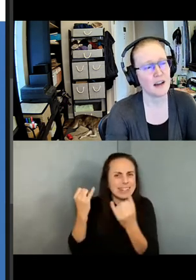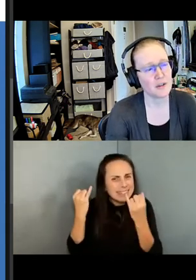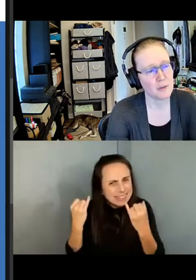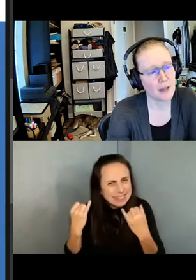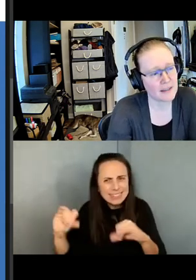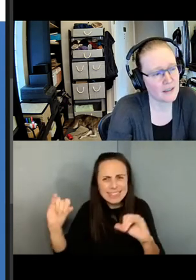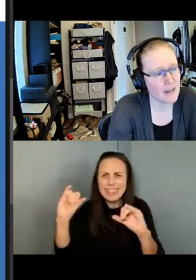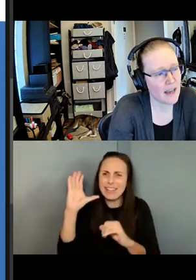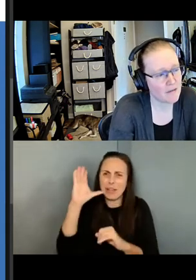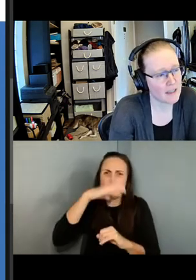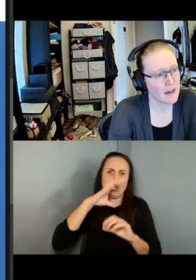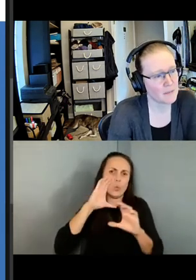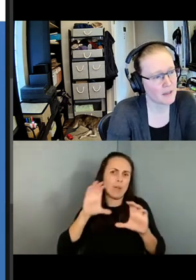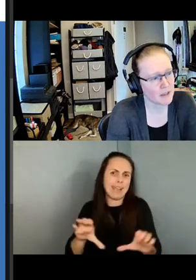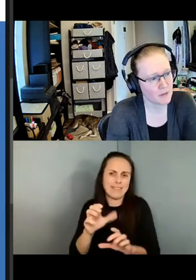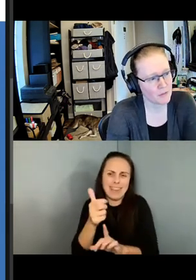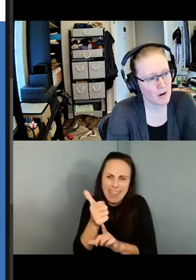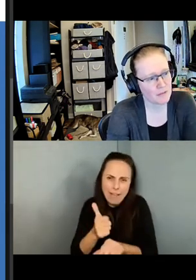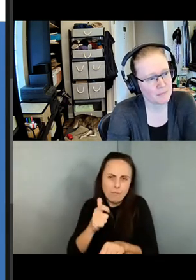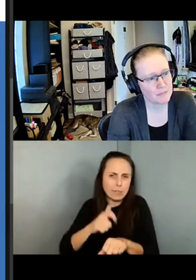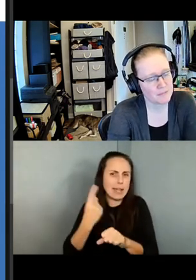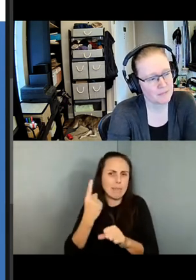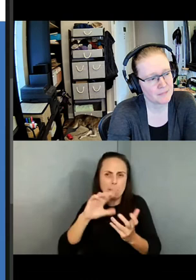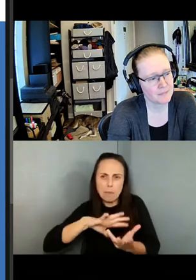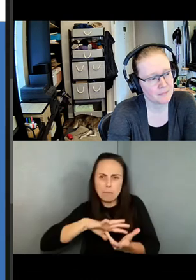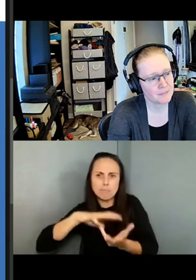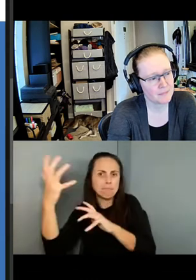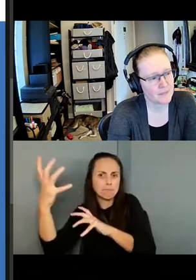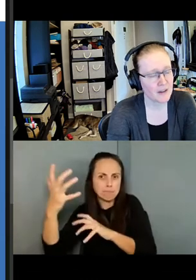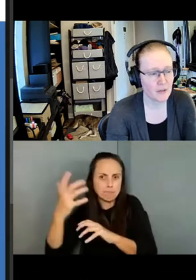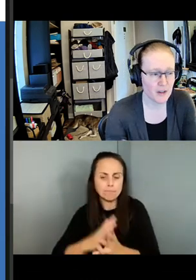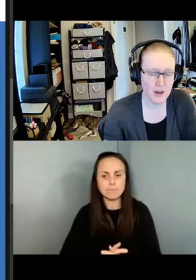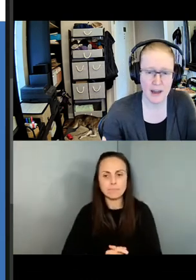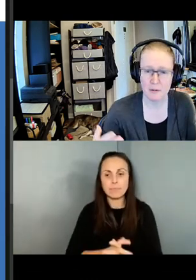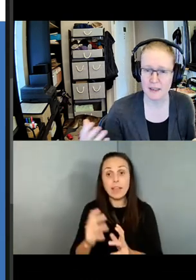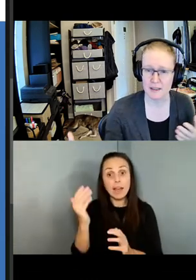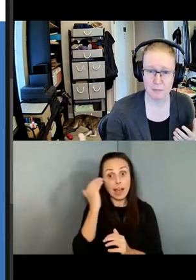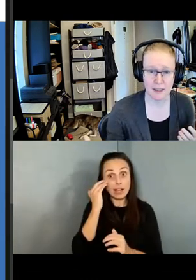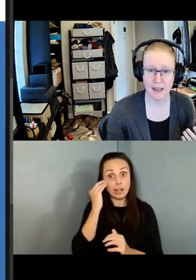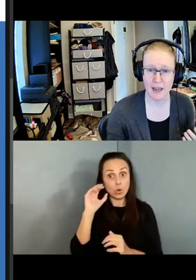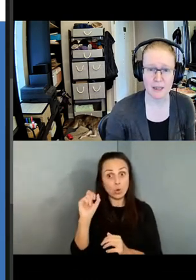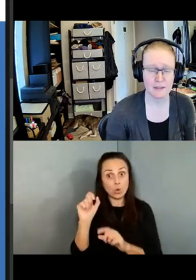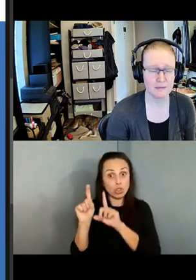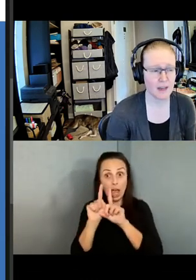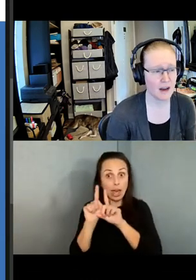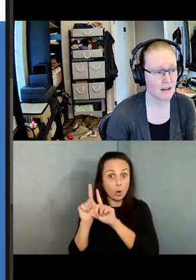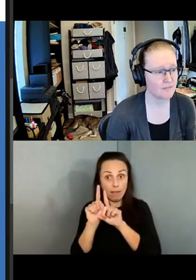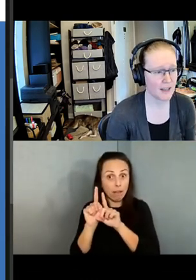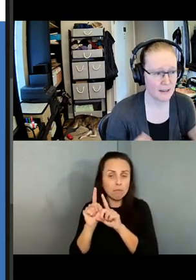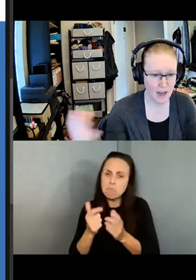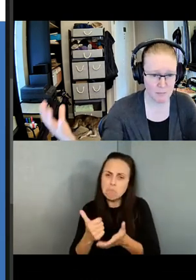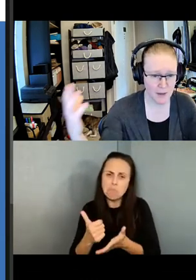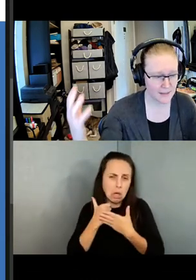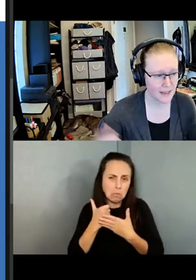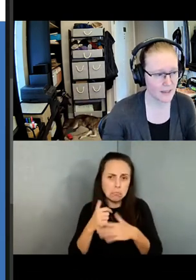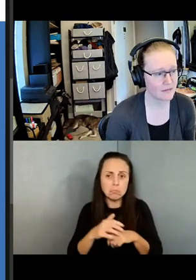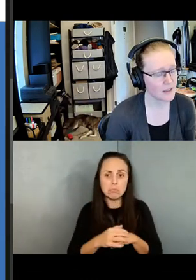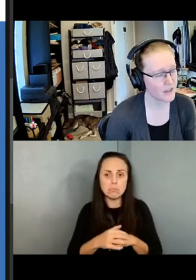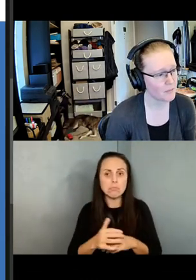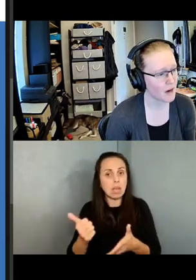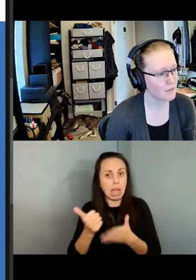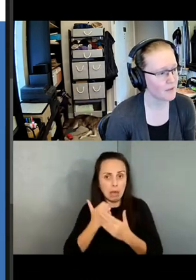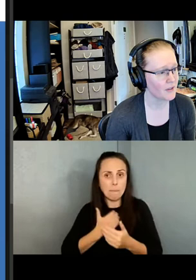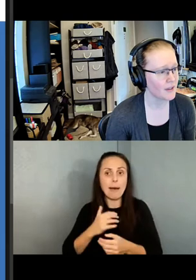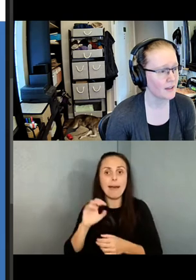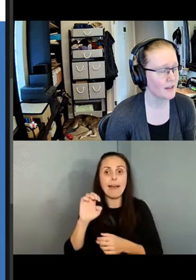an unusual activity every time something goes wrong. I know that shadowing and doubling help me. They help my executive